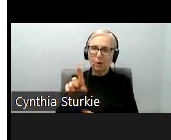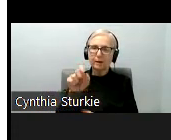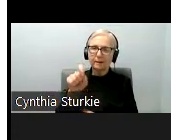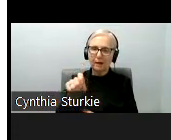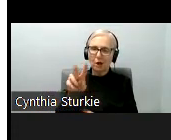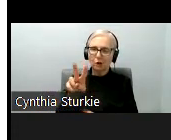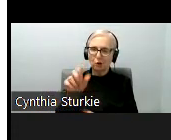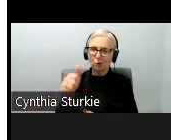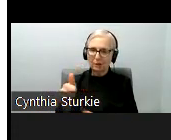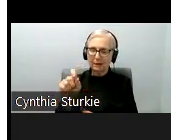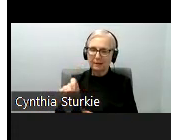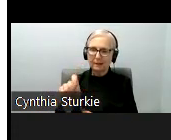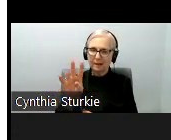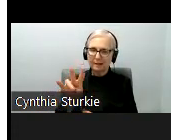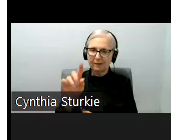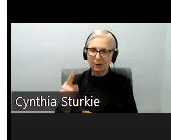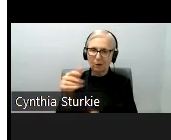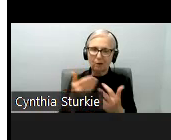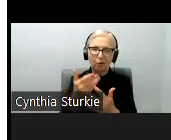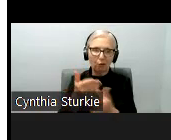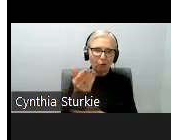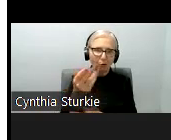21.210.71 through